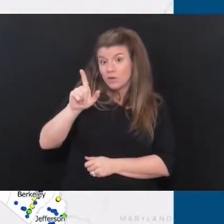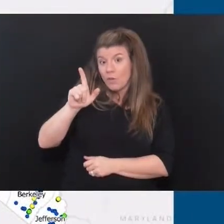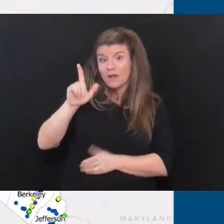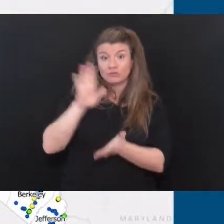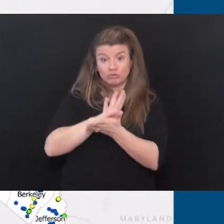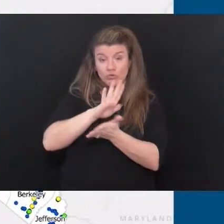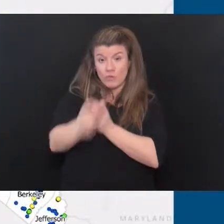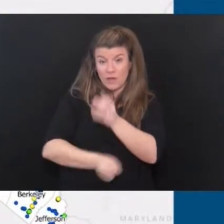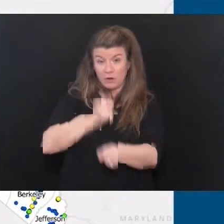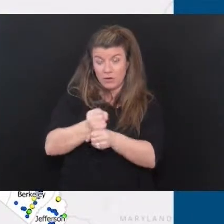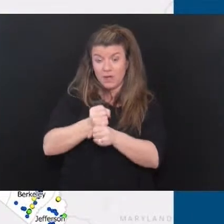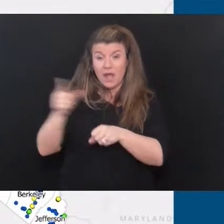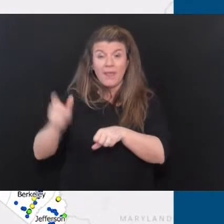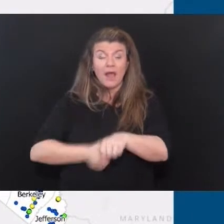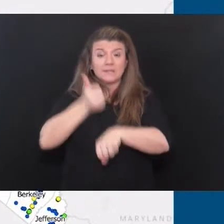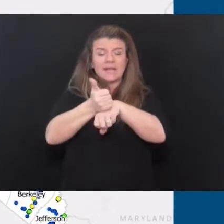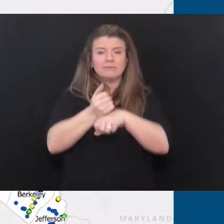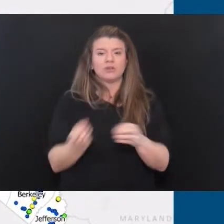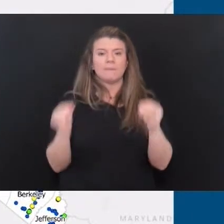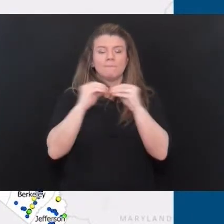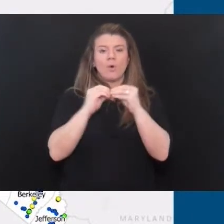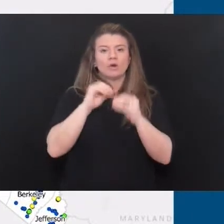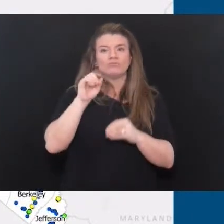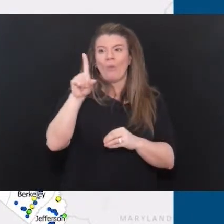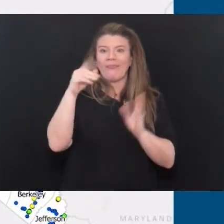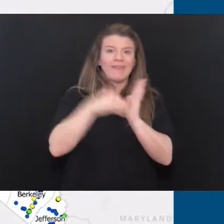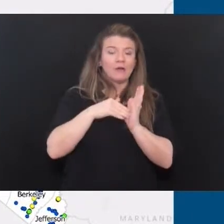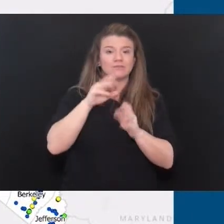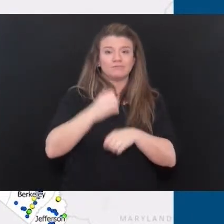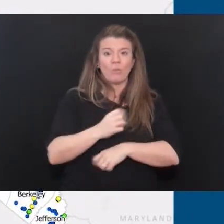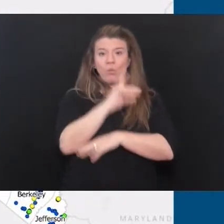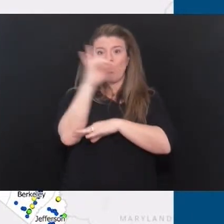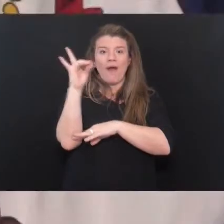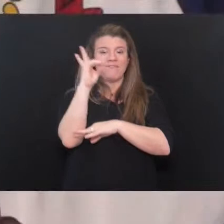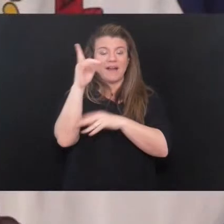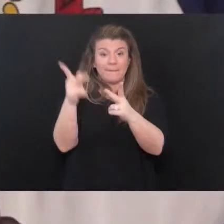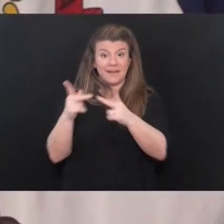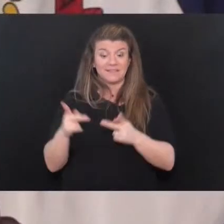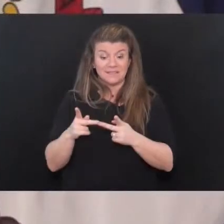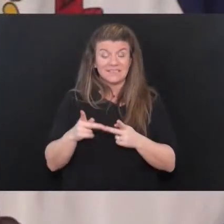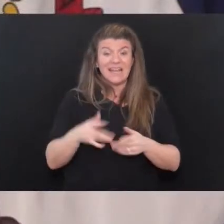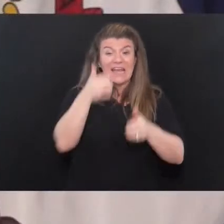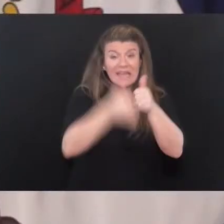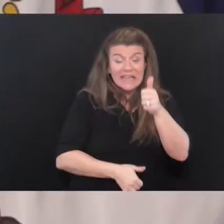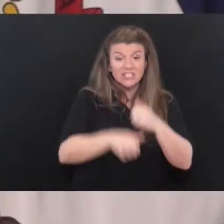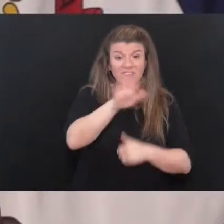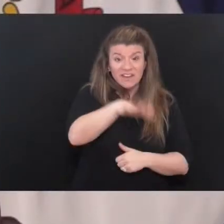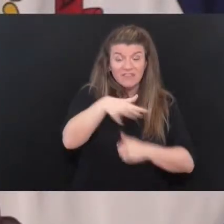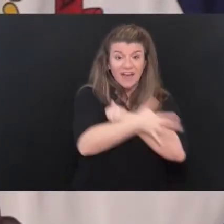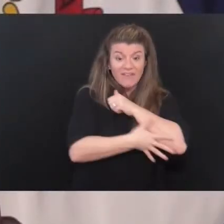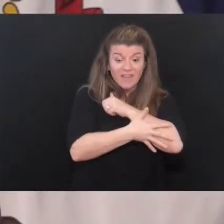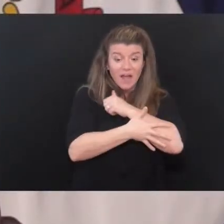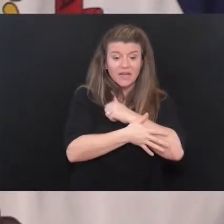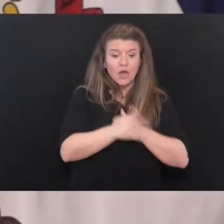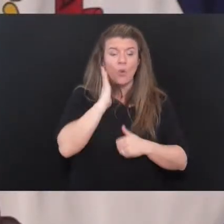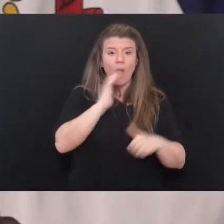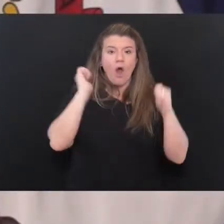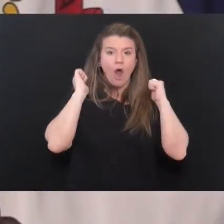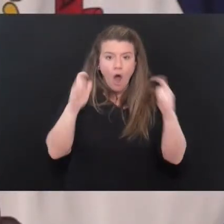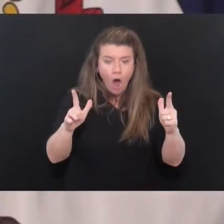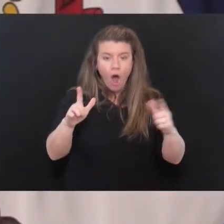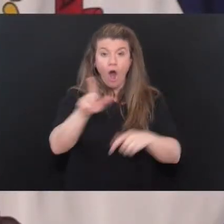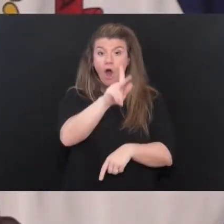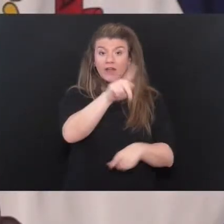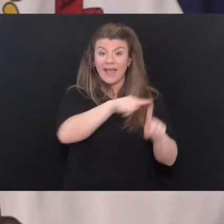year, establishing over 1,000 Wi-Fi sites. All 55 counties, there'll be all the K